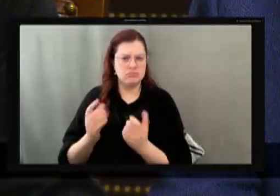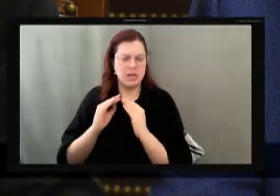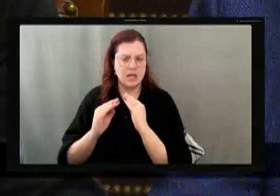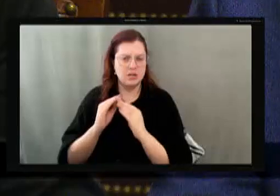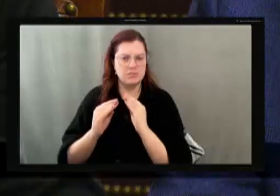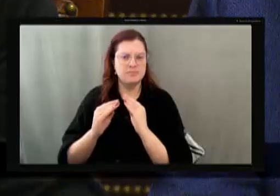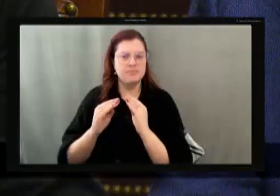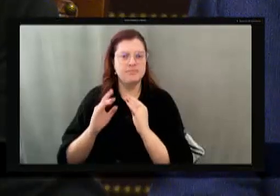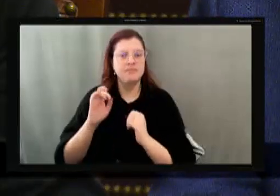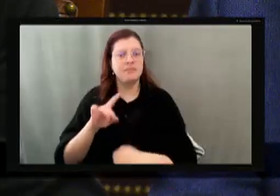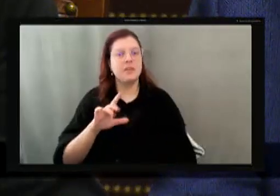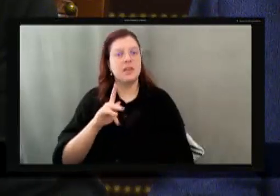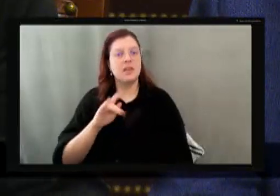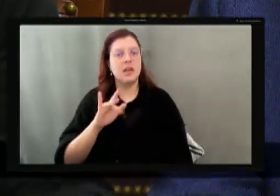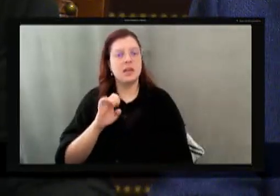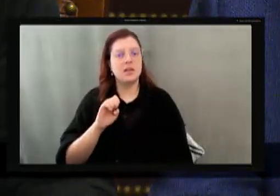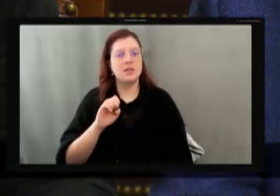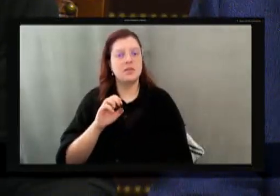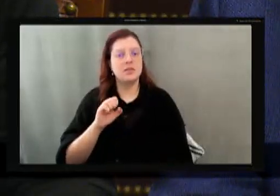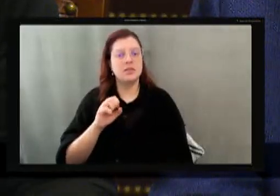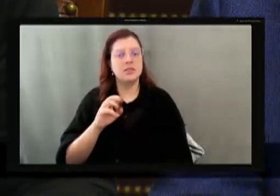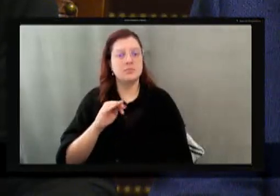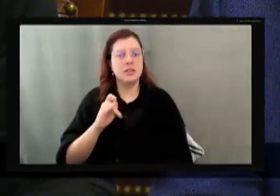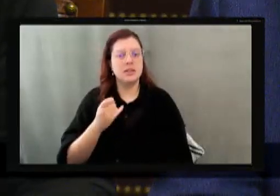Councilperson Kale Smith and I were looking at this.